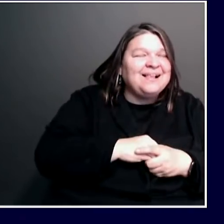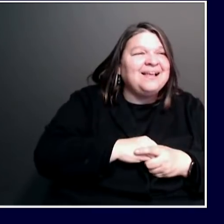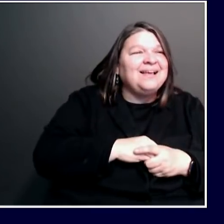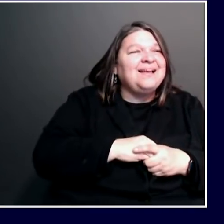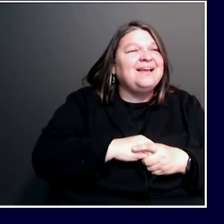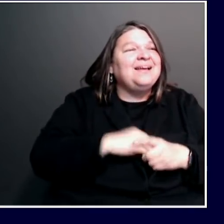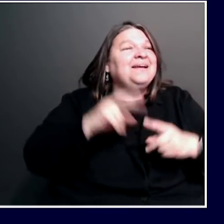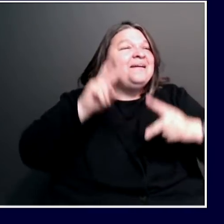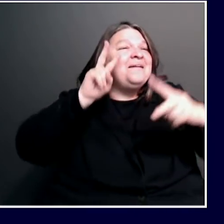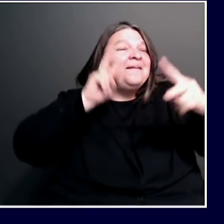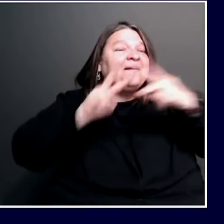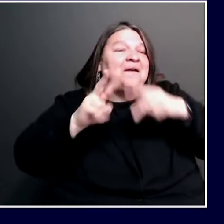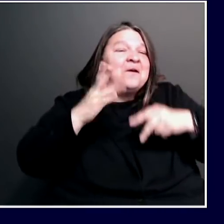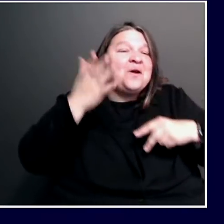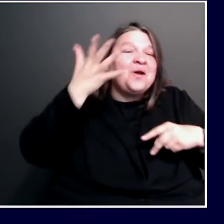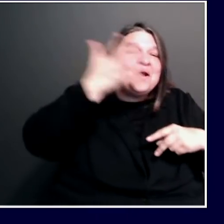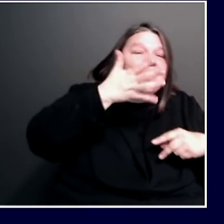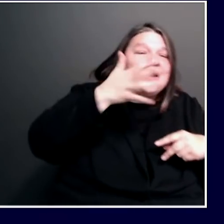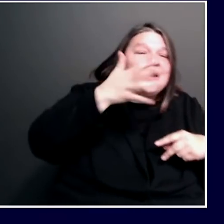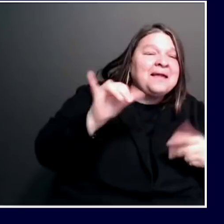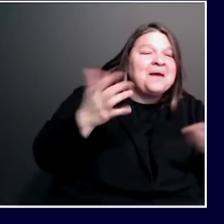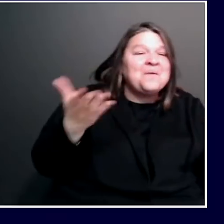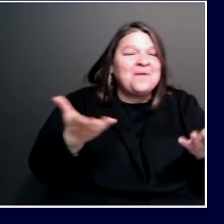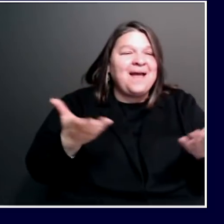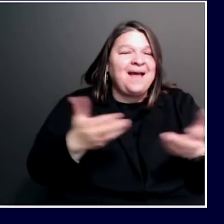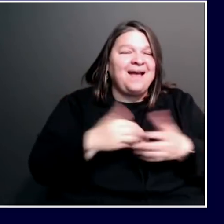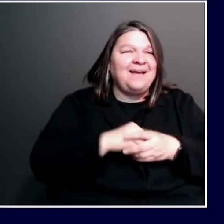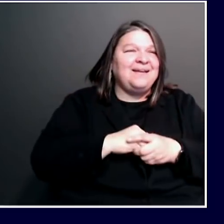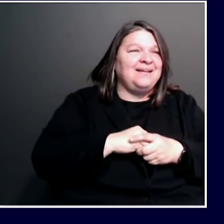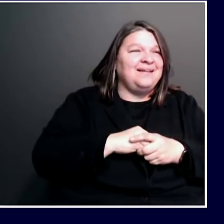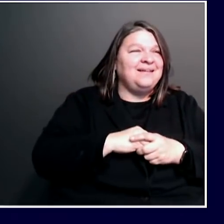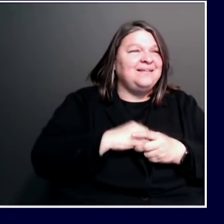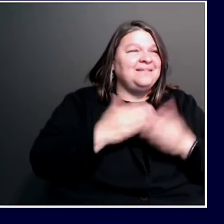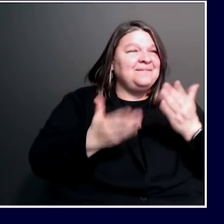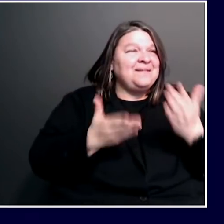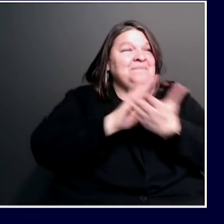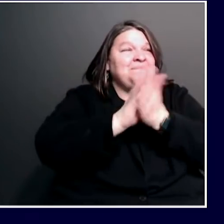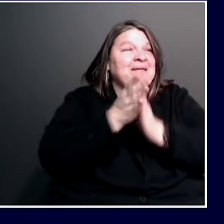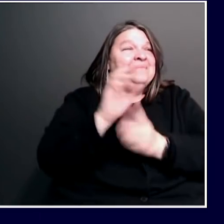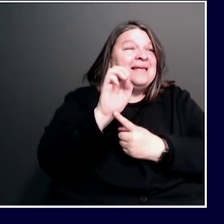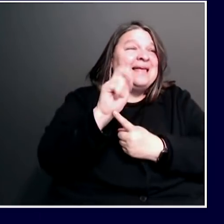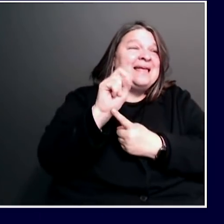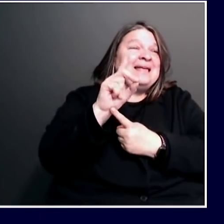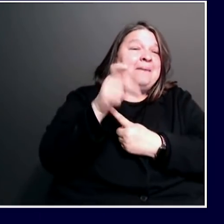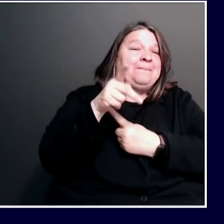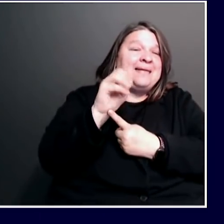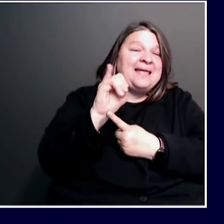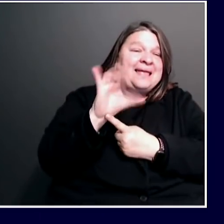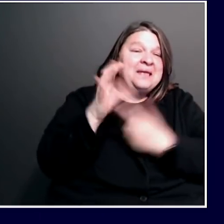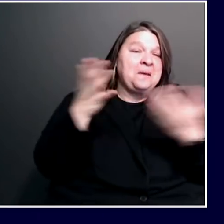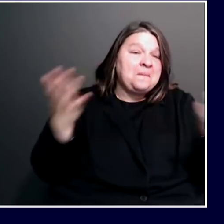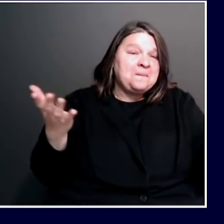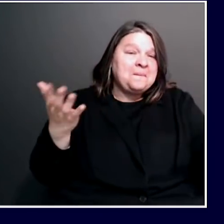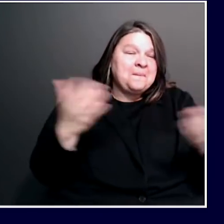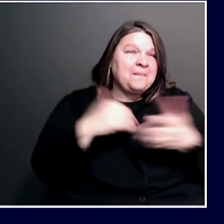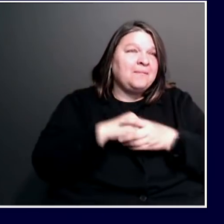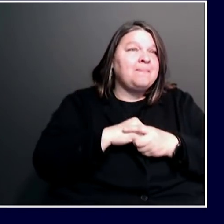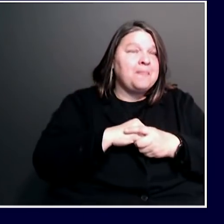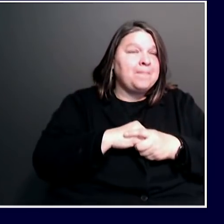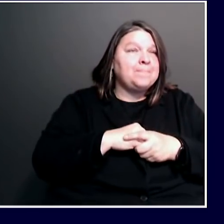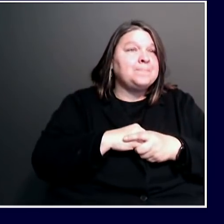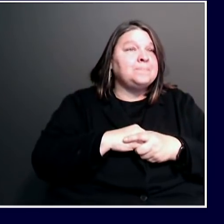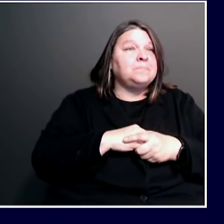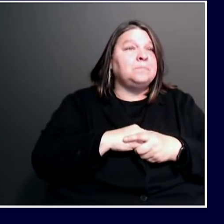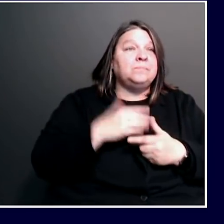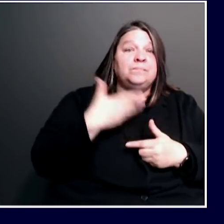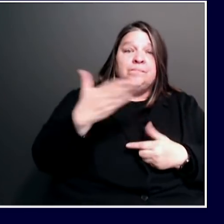that necessarily means we're going to be in endemic phase. Okay, thank you. Yep. Thanks, Brian. Commissioner, I'll toss it over to you if there's anything else to wrap us up with for